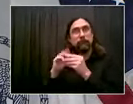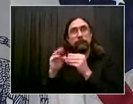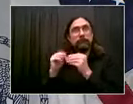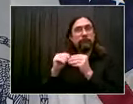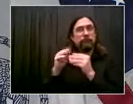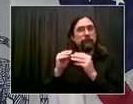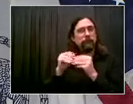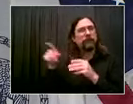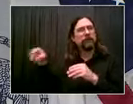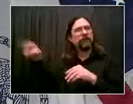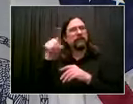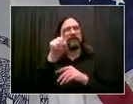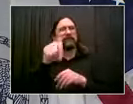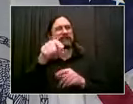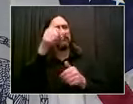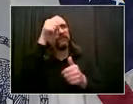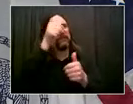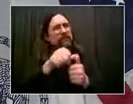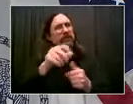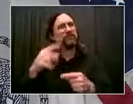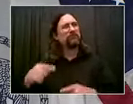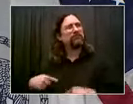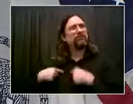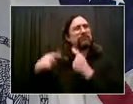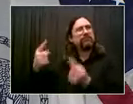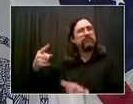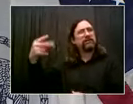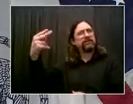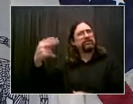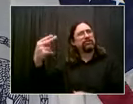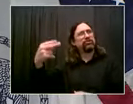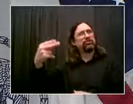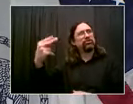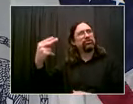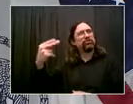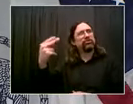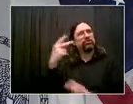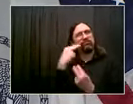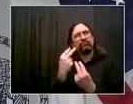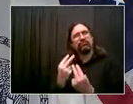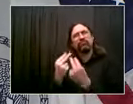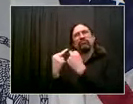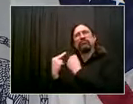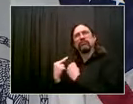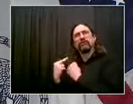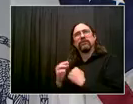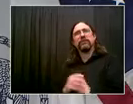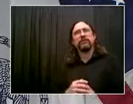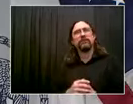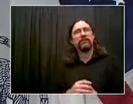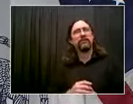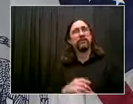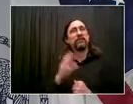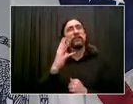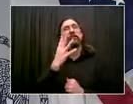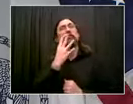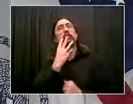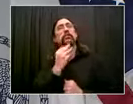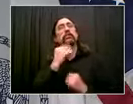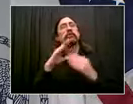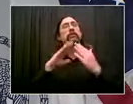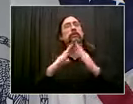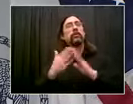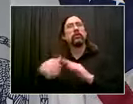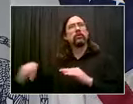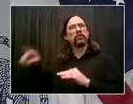millennia. But we also all need to work together on a way forward. And the way forward to me is a peaceful, lasting